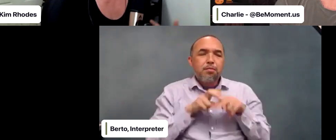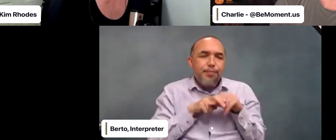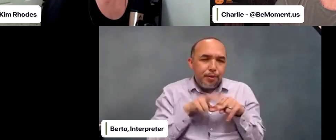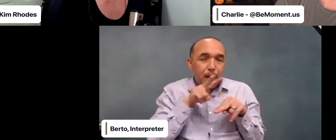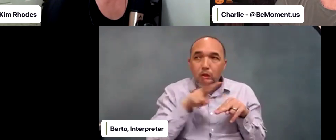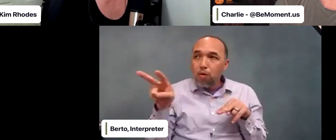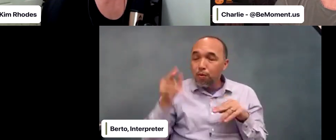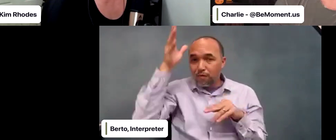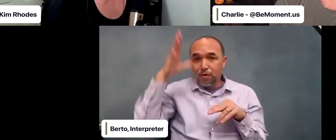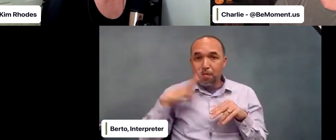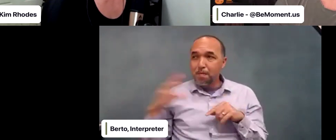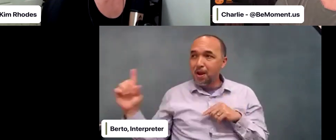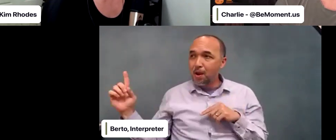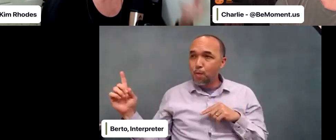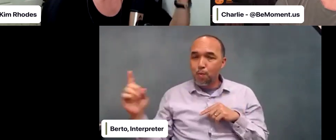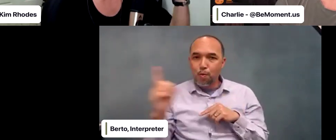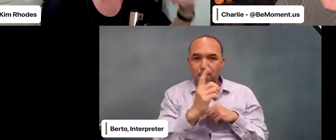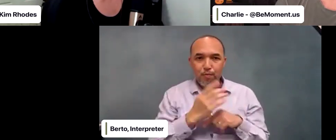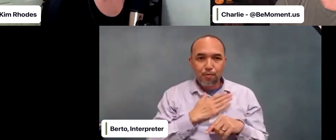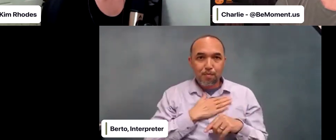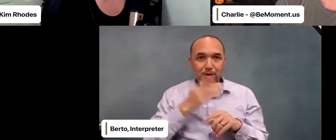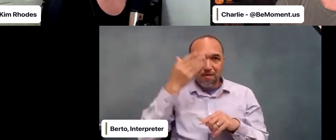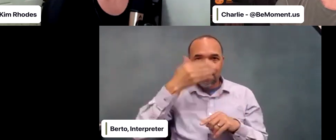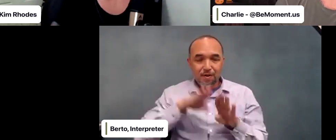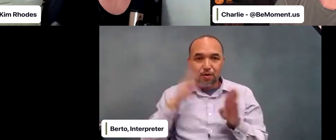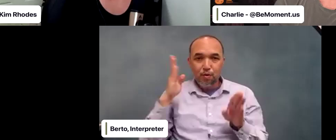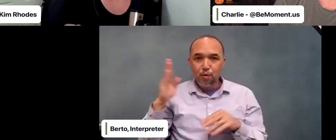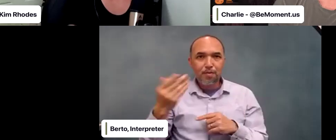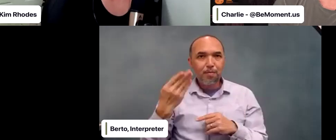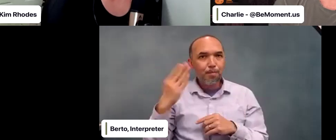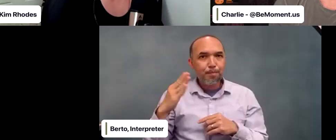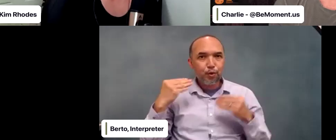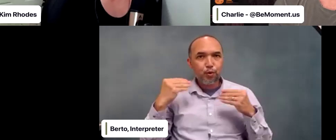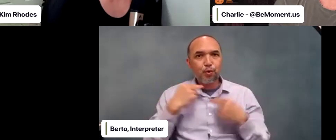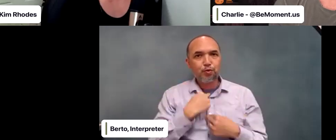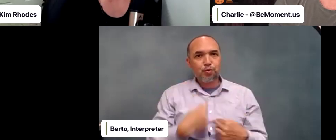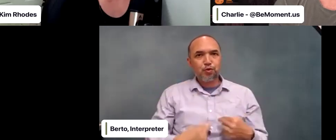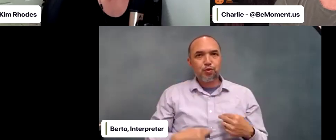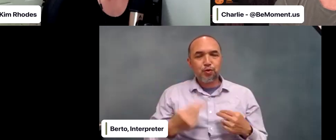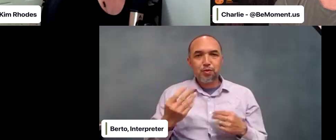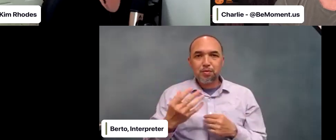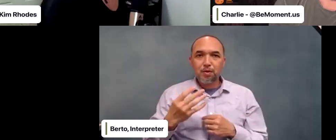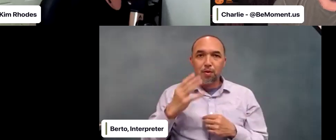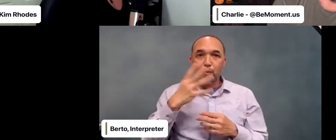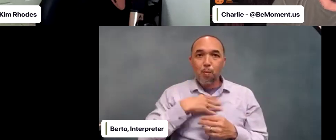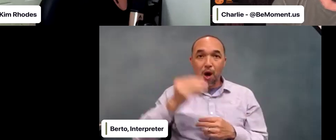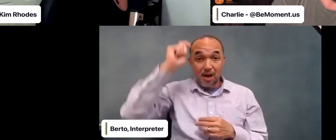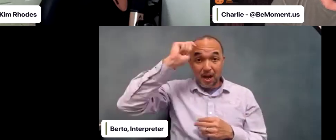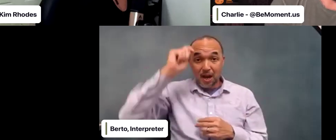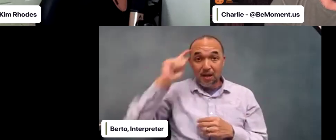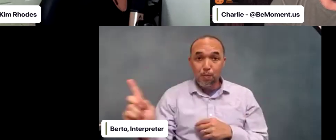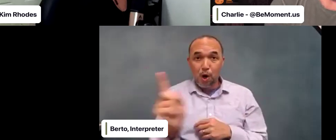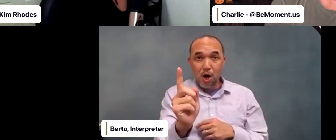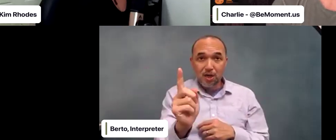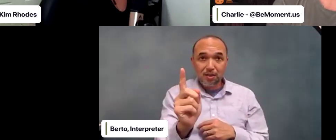was wearing a blue seersucker suit, and he had a white hat, and they walked like 5 steps, and then he turned around, and over his shoulder, he saw that I